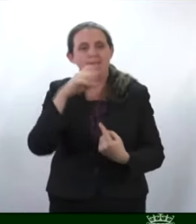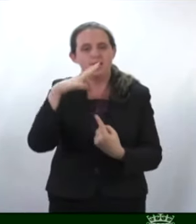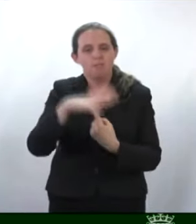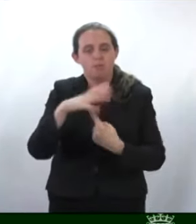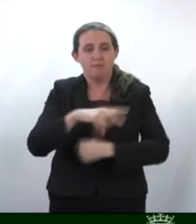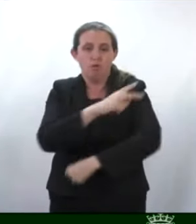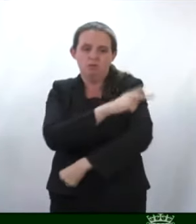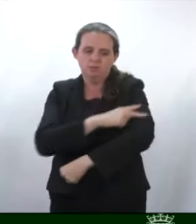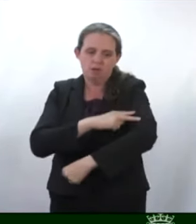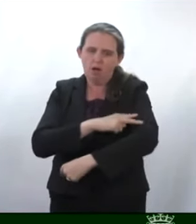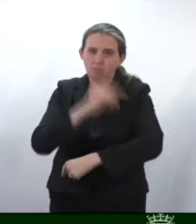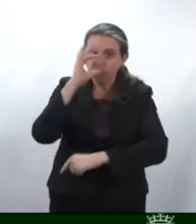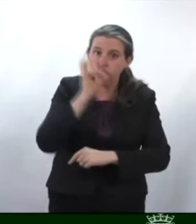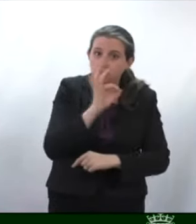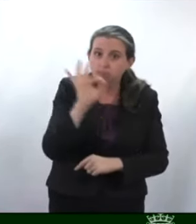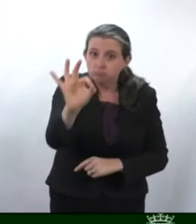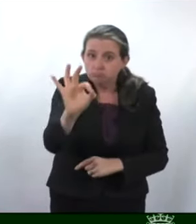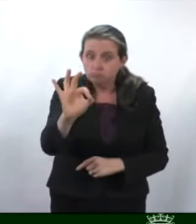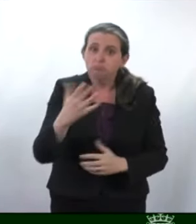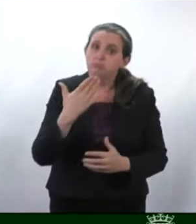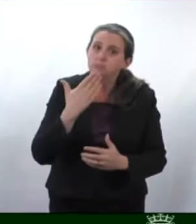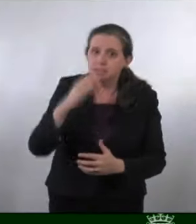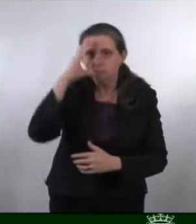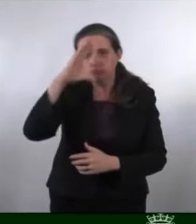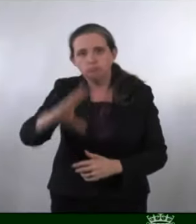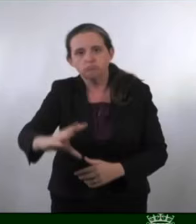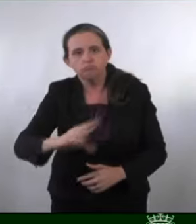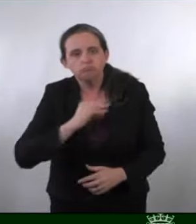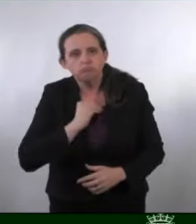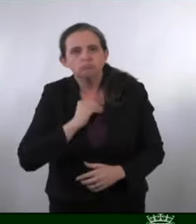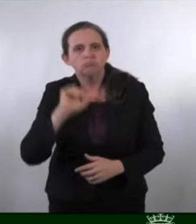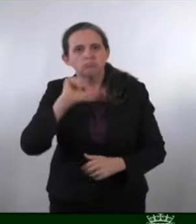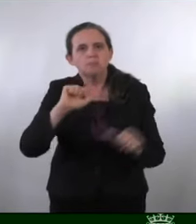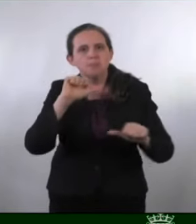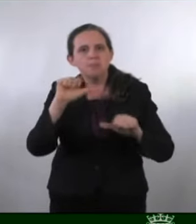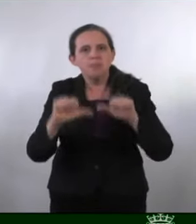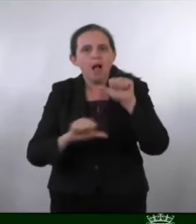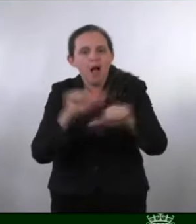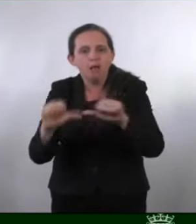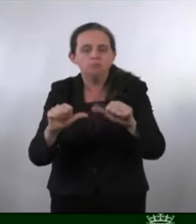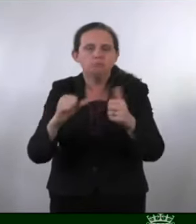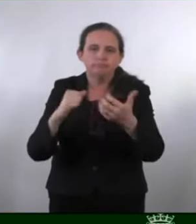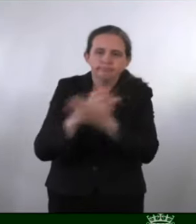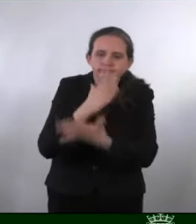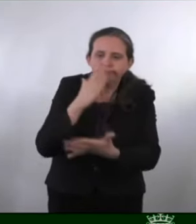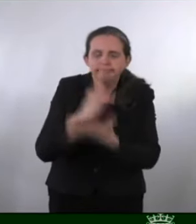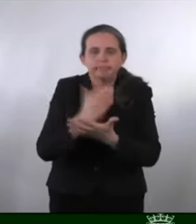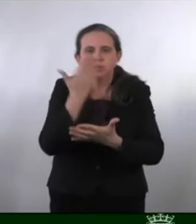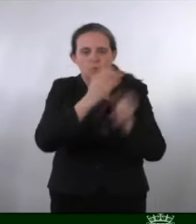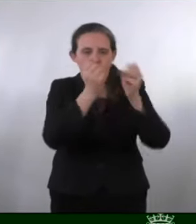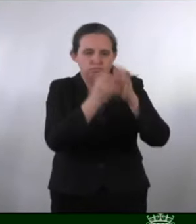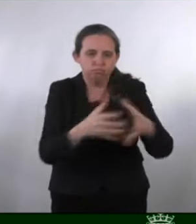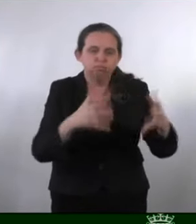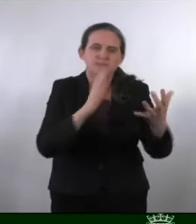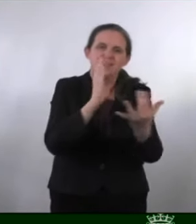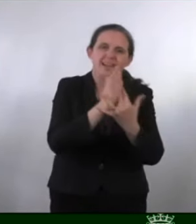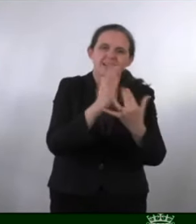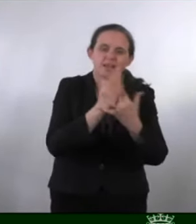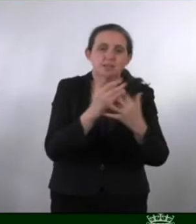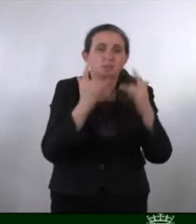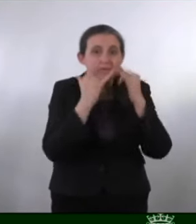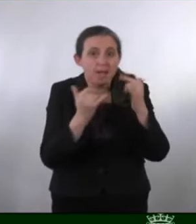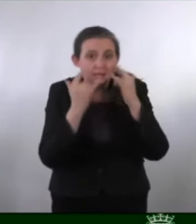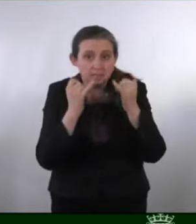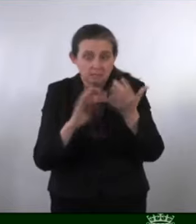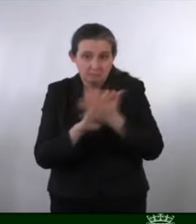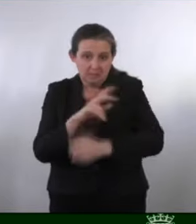us know what steps he is taking to ensure that schools have increased access to testing and that staff are in a